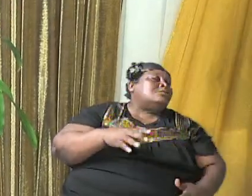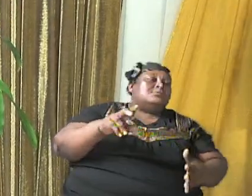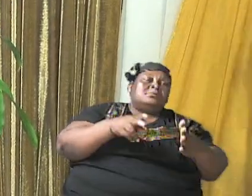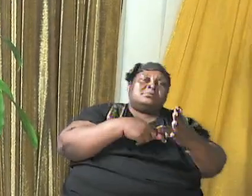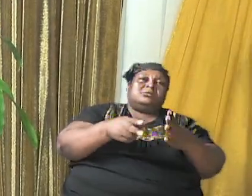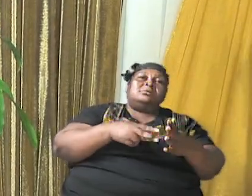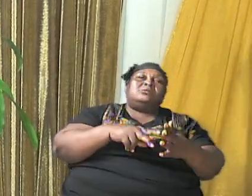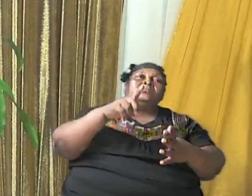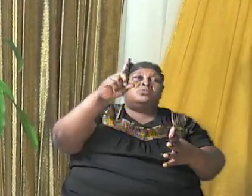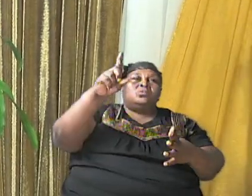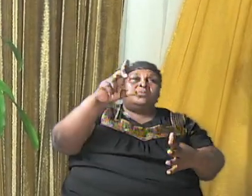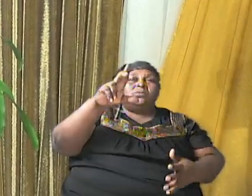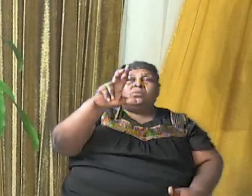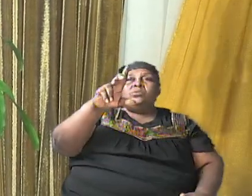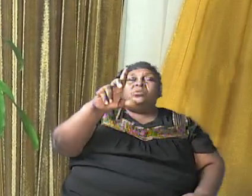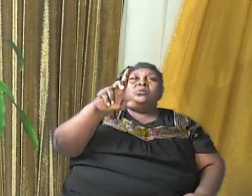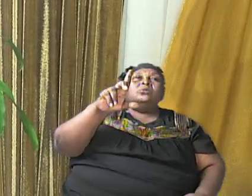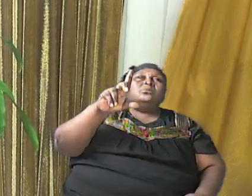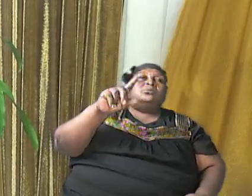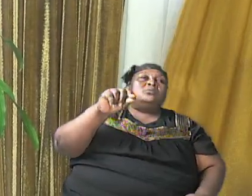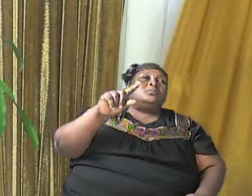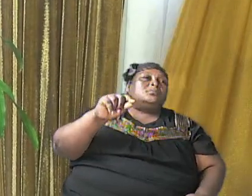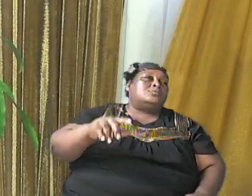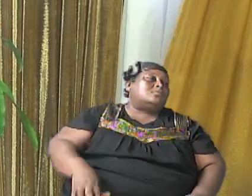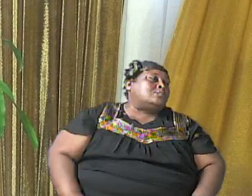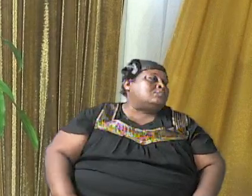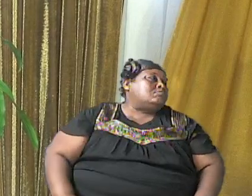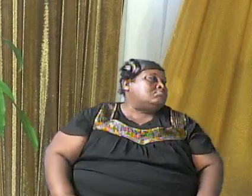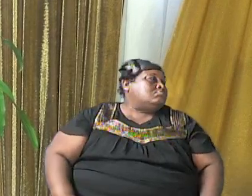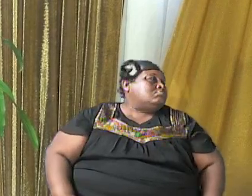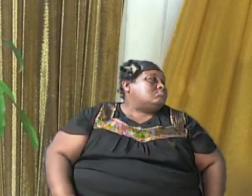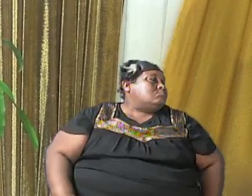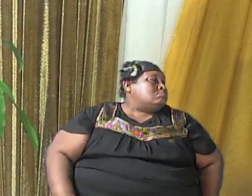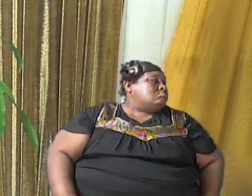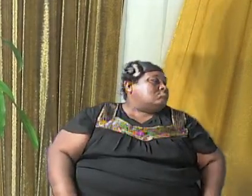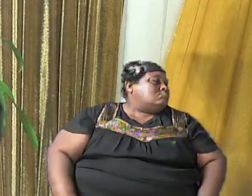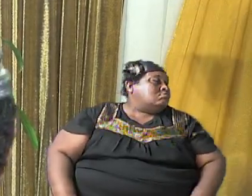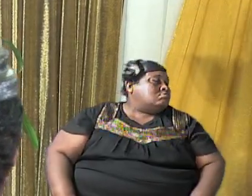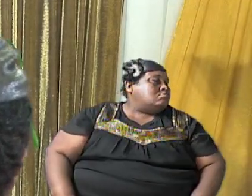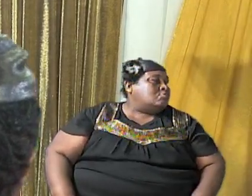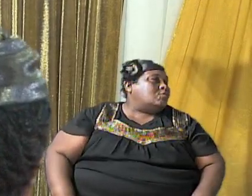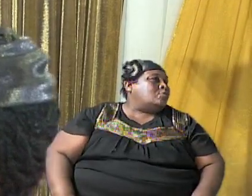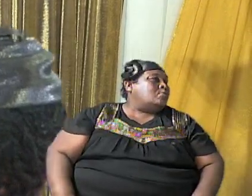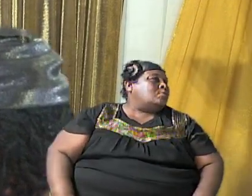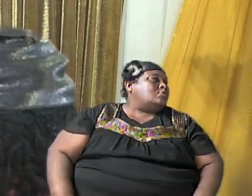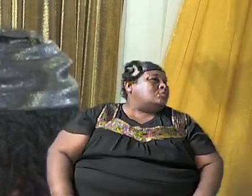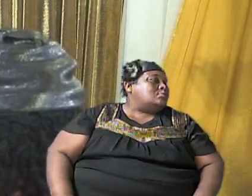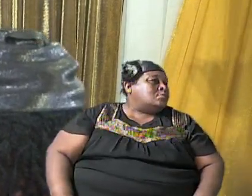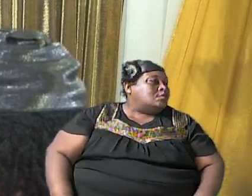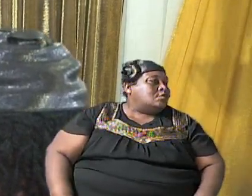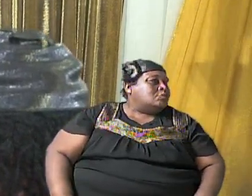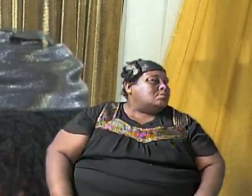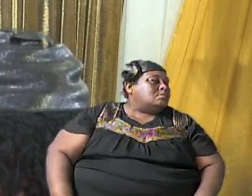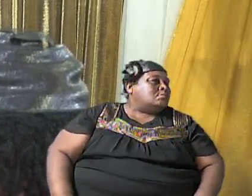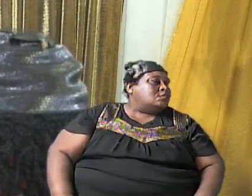120. 120. Hymn 120. Leaning on the Everlasting Arms.